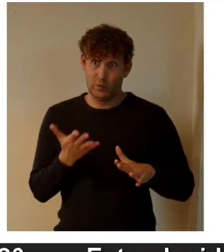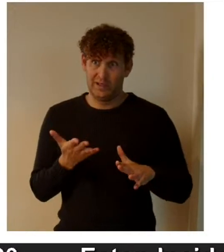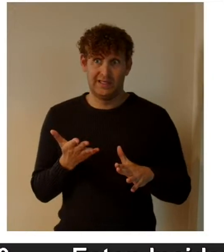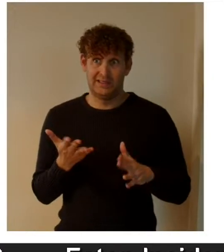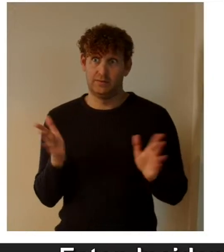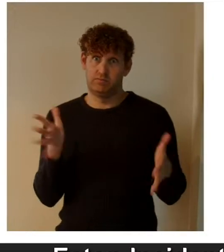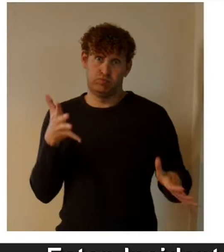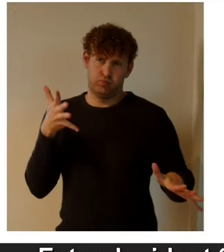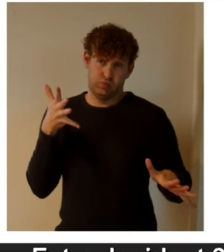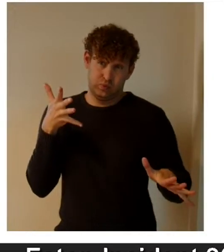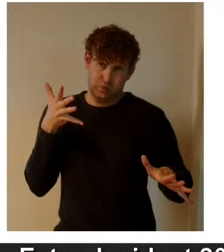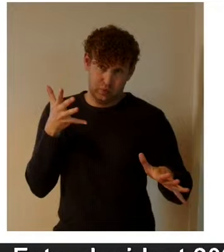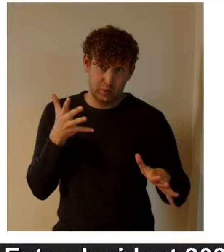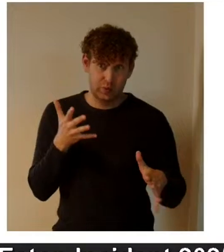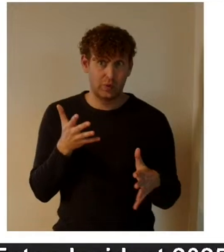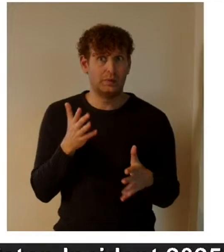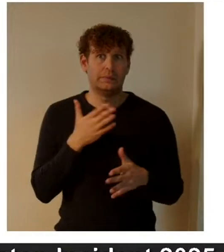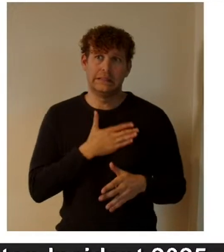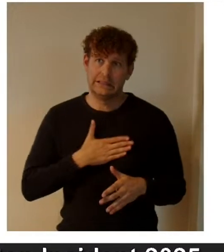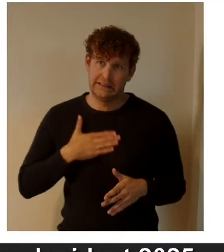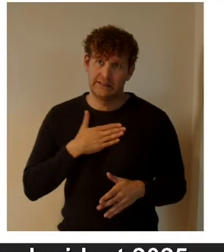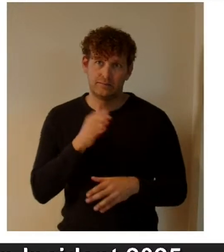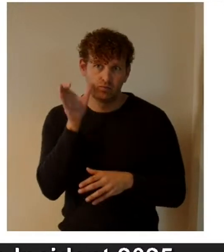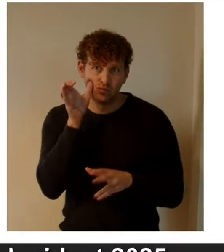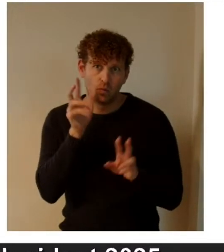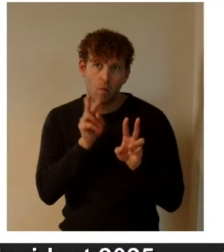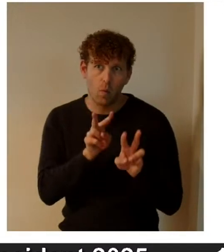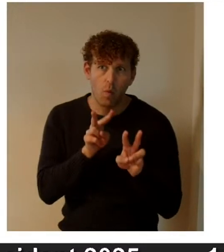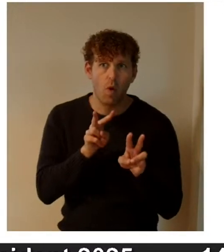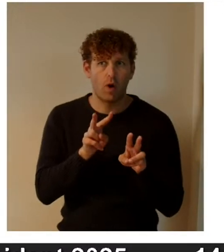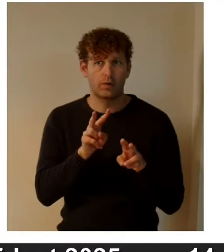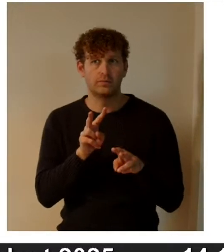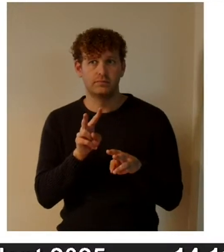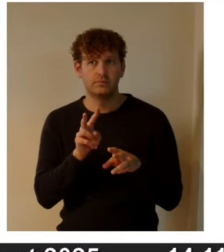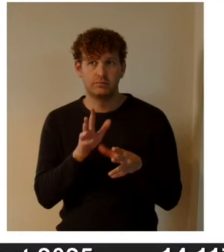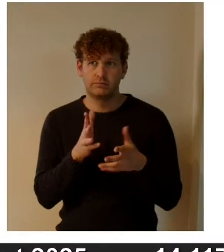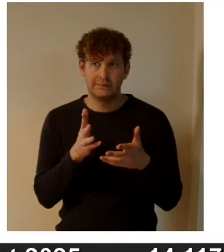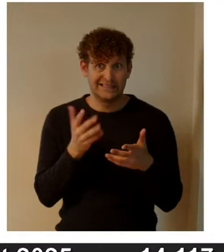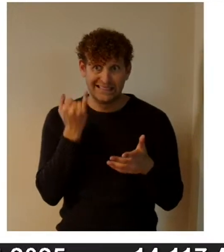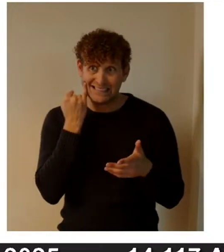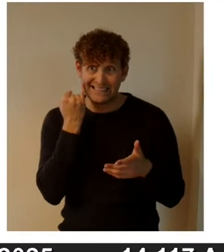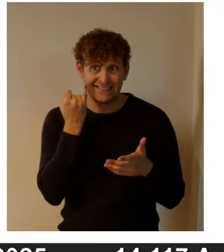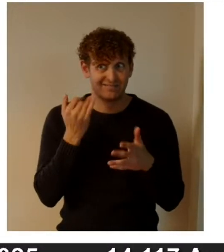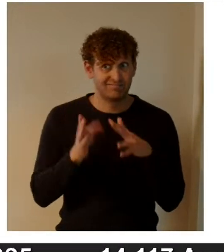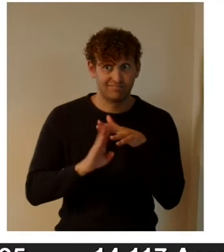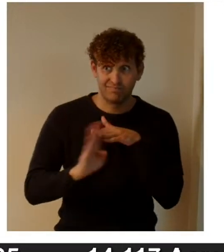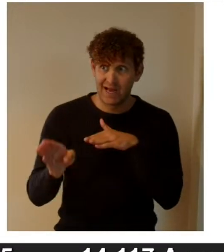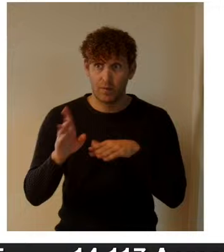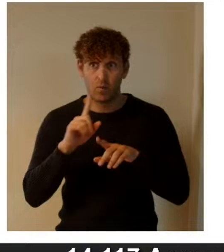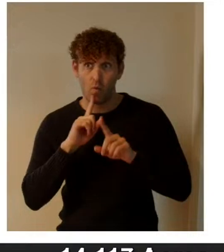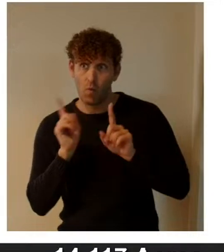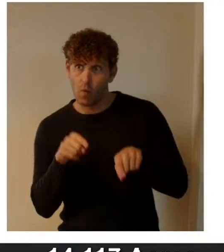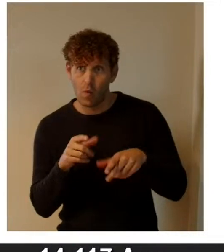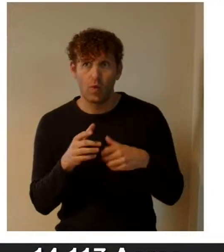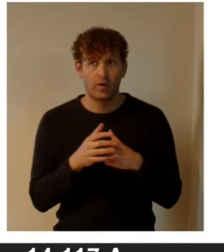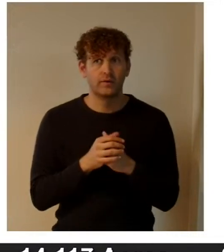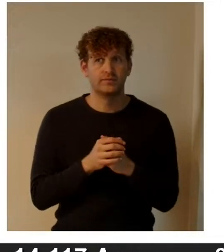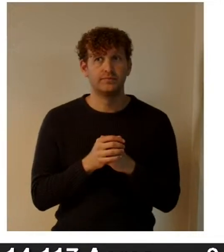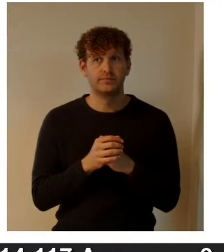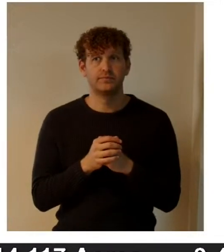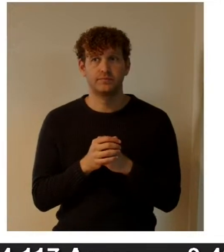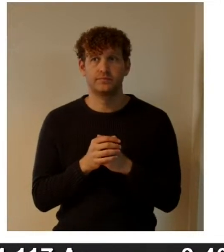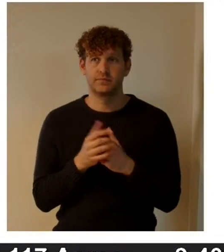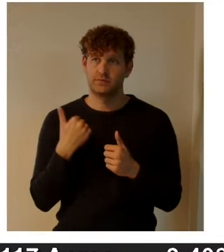enforcement and their evacuation notices. These next few days are crucial in our fighting of the existing